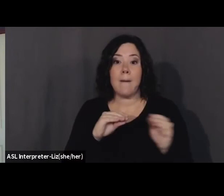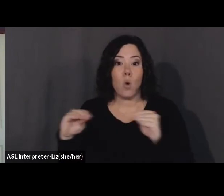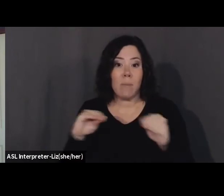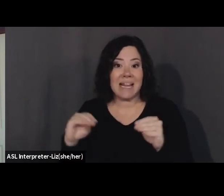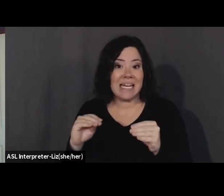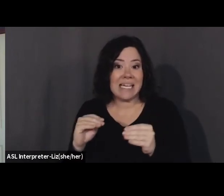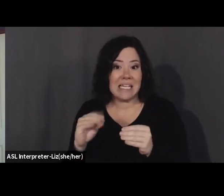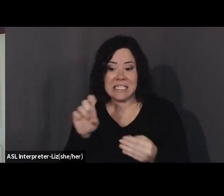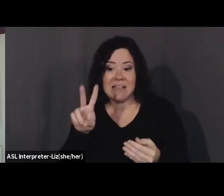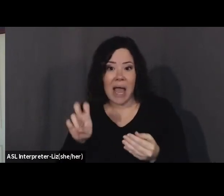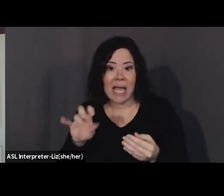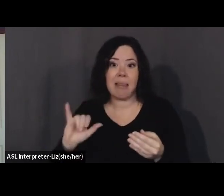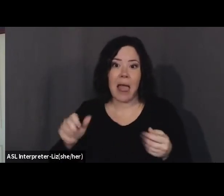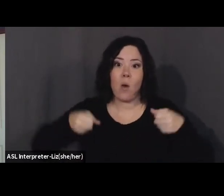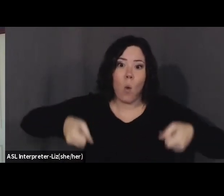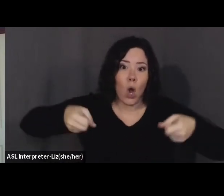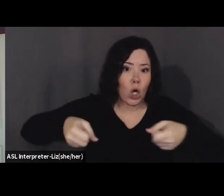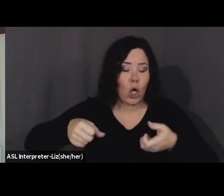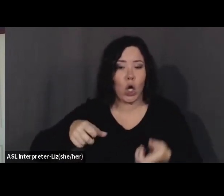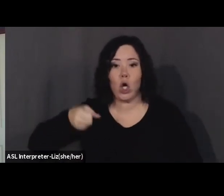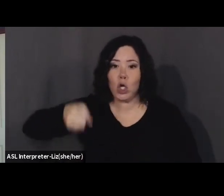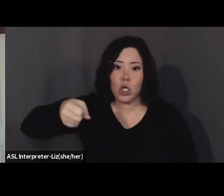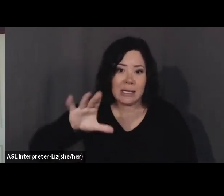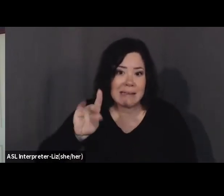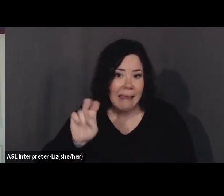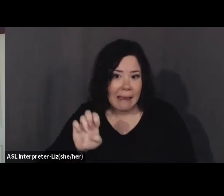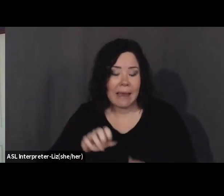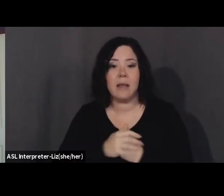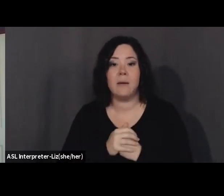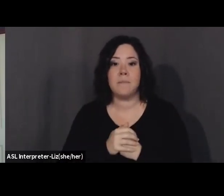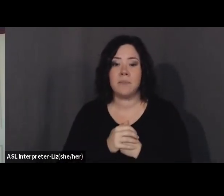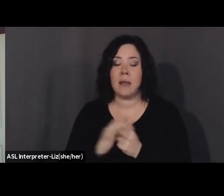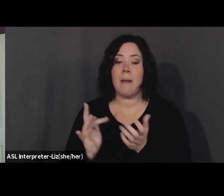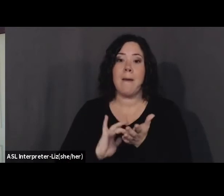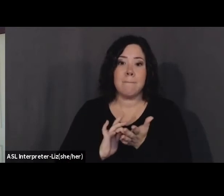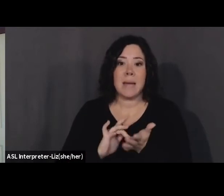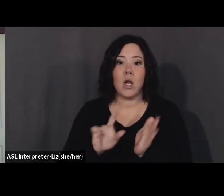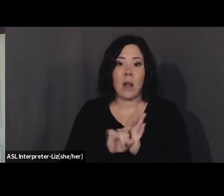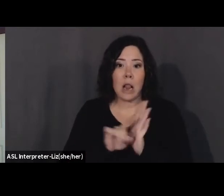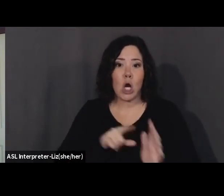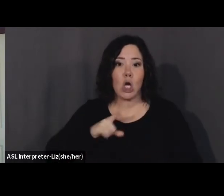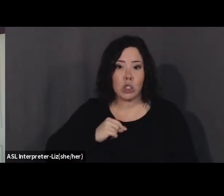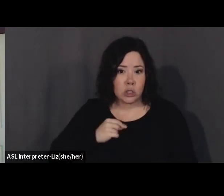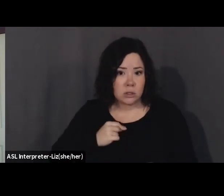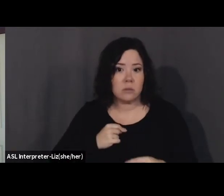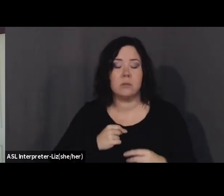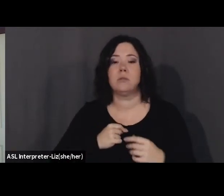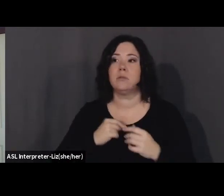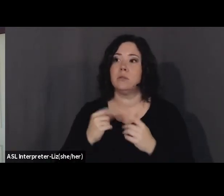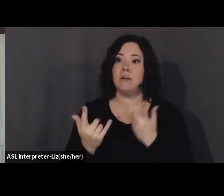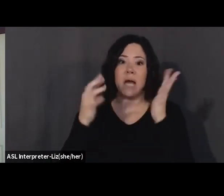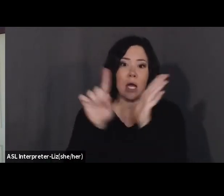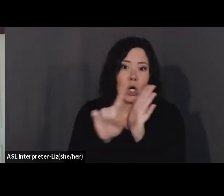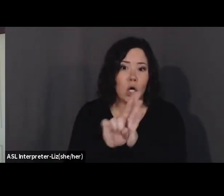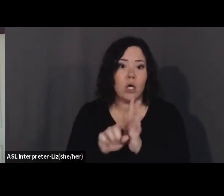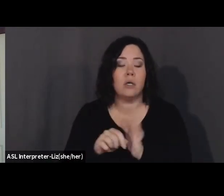equipment. General safety, fire extinguishers, medical alert devices. We supported entrancing through hand railings,